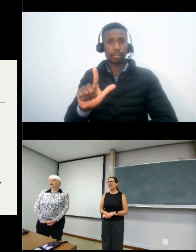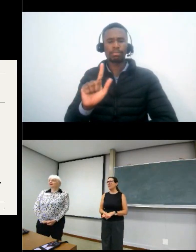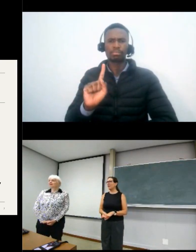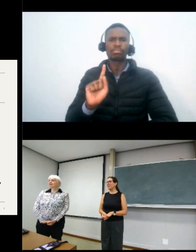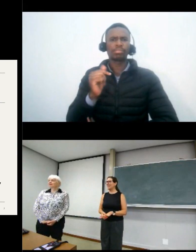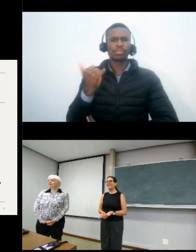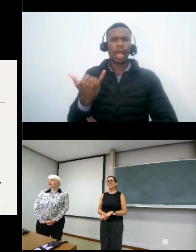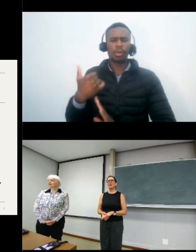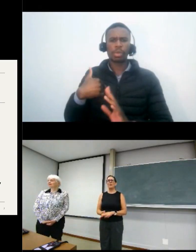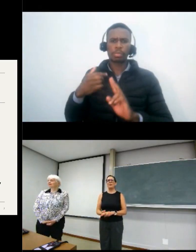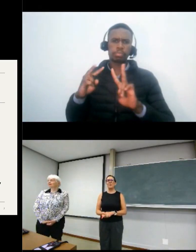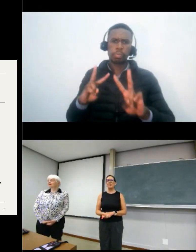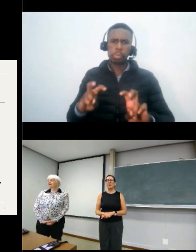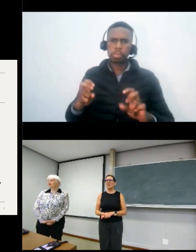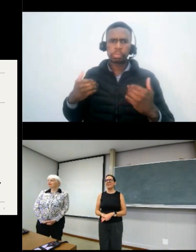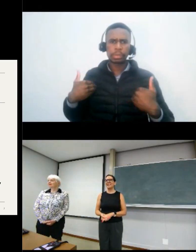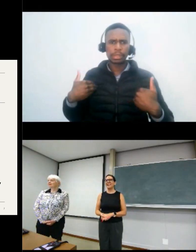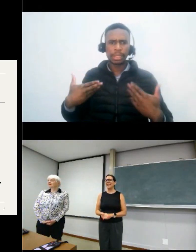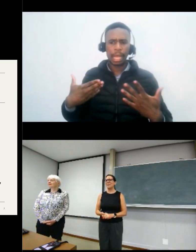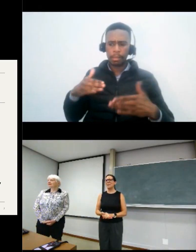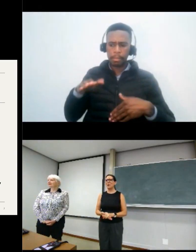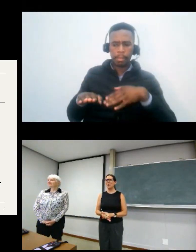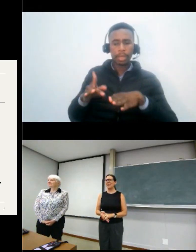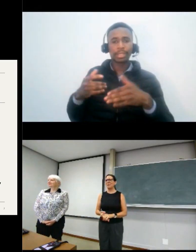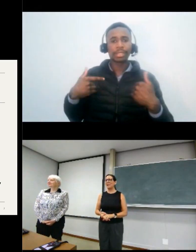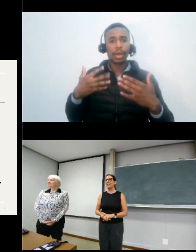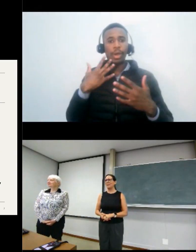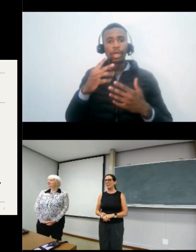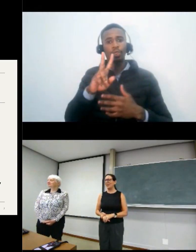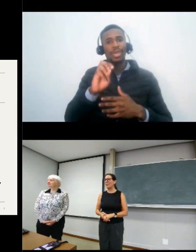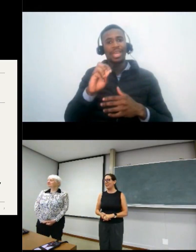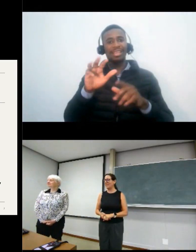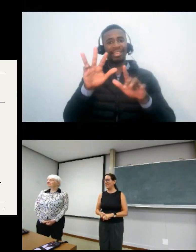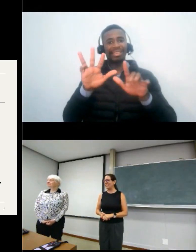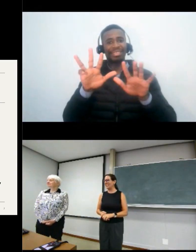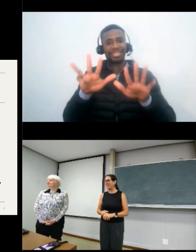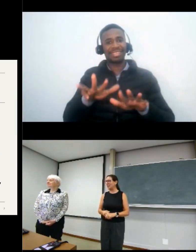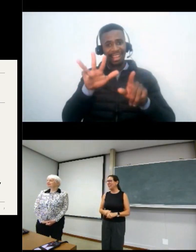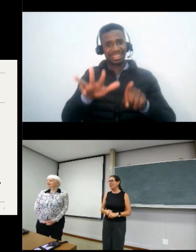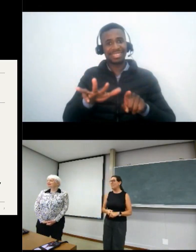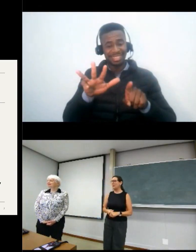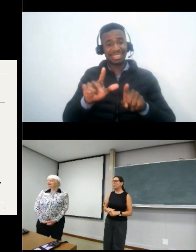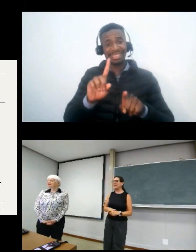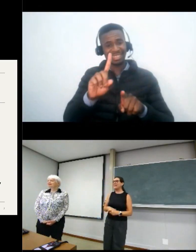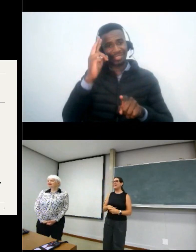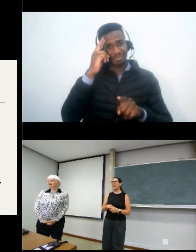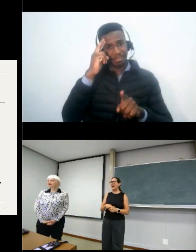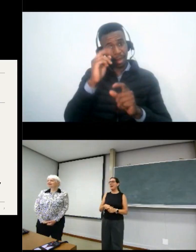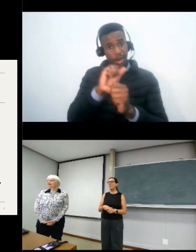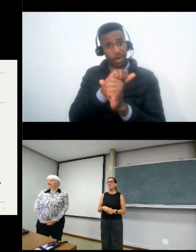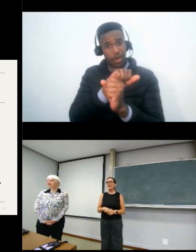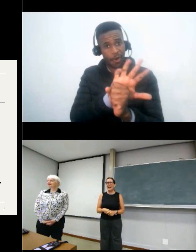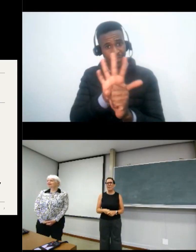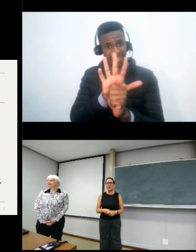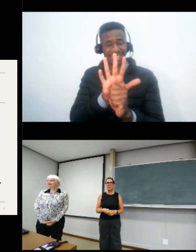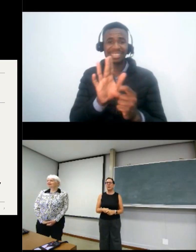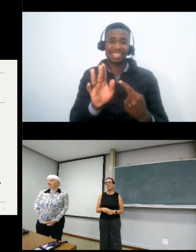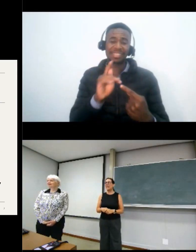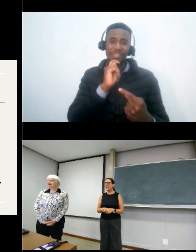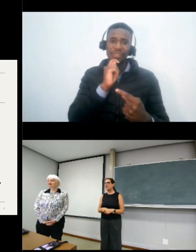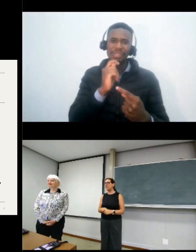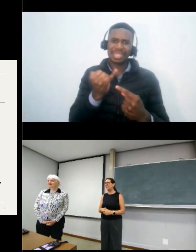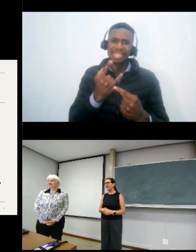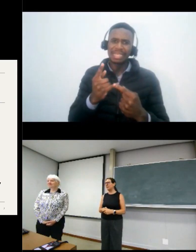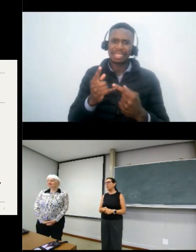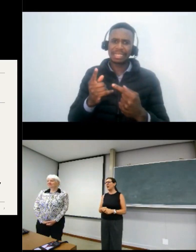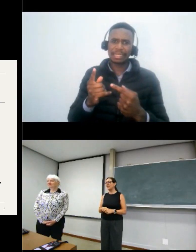2019. Obviously, COVID put a spoke in the wheel of a lot of our data collection, but we have been able